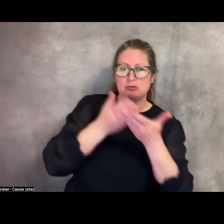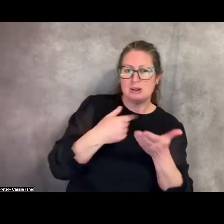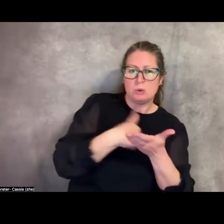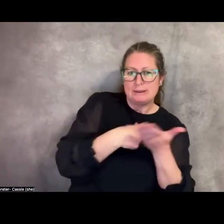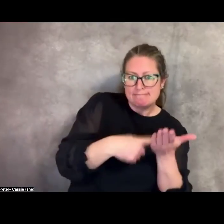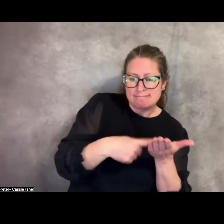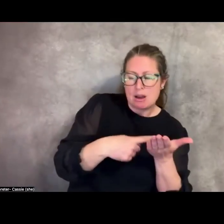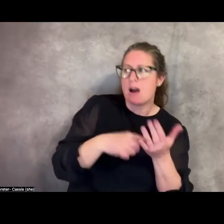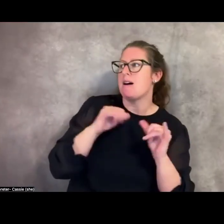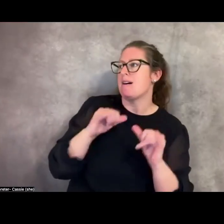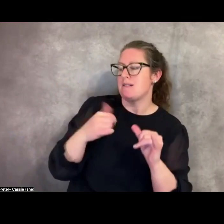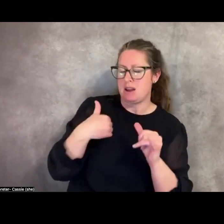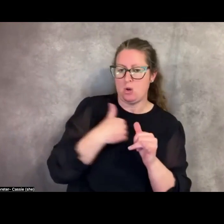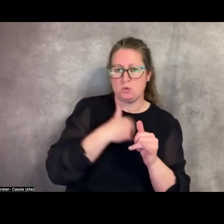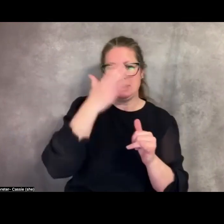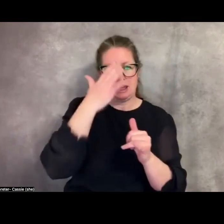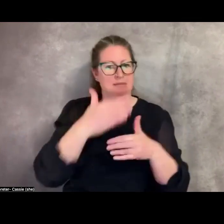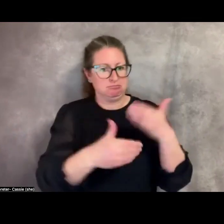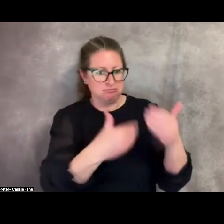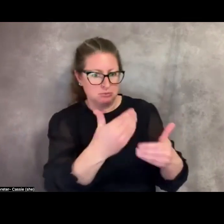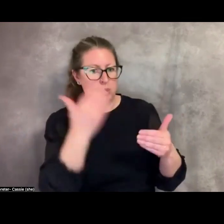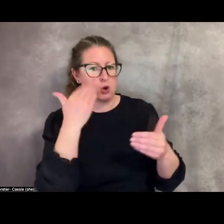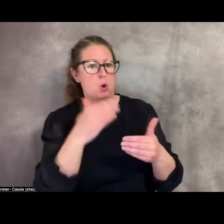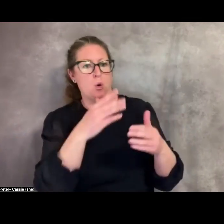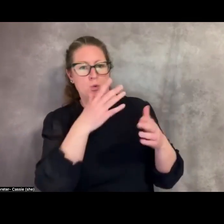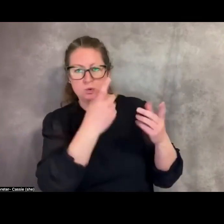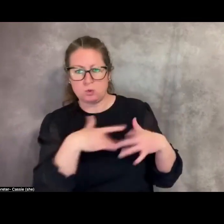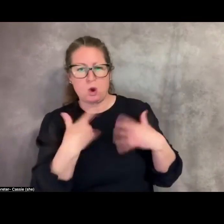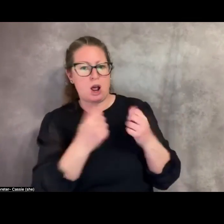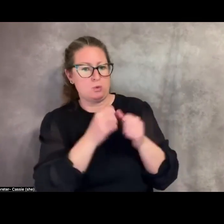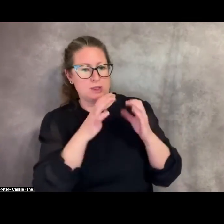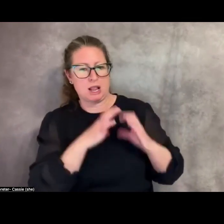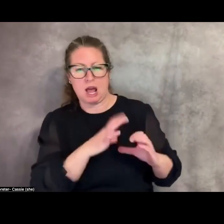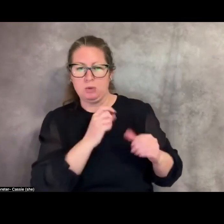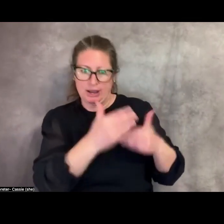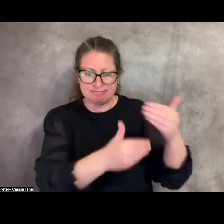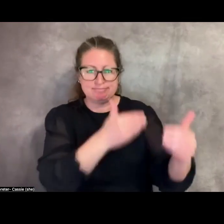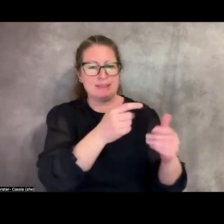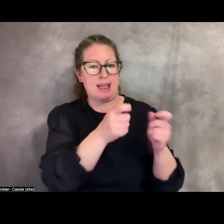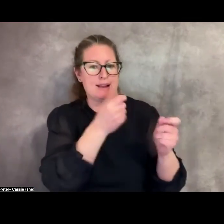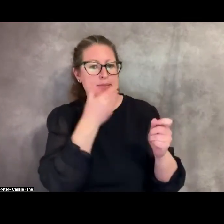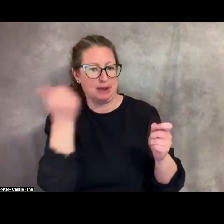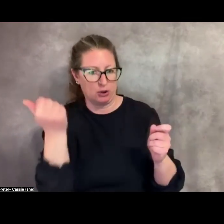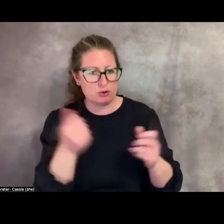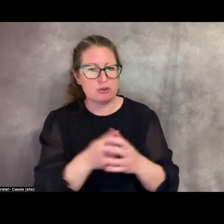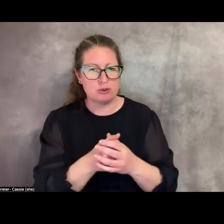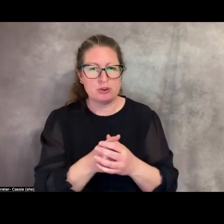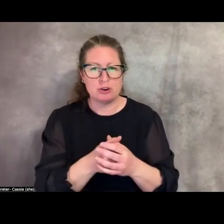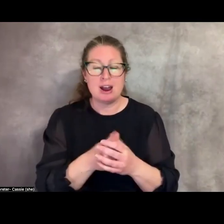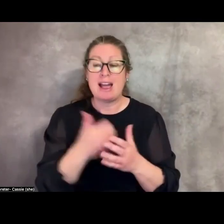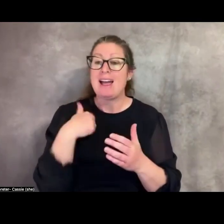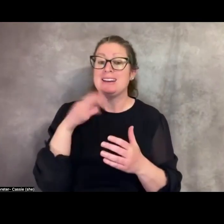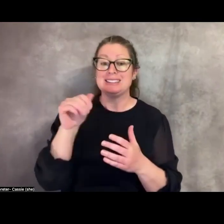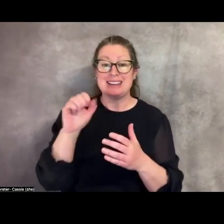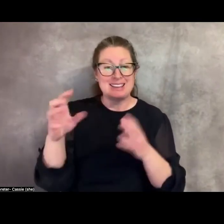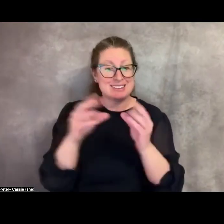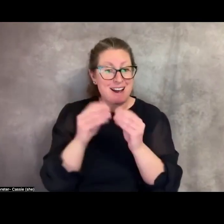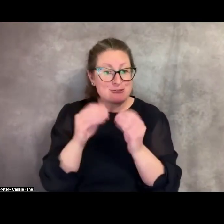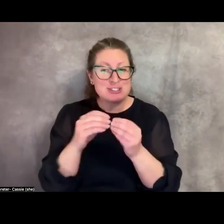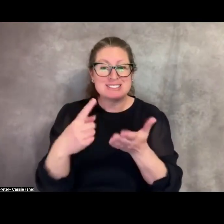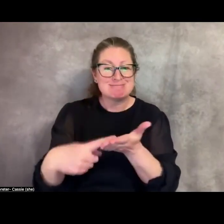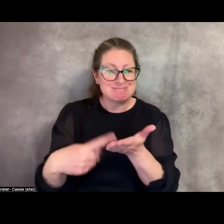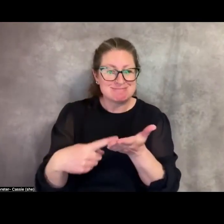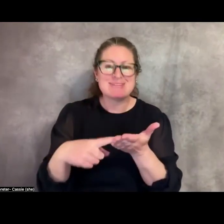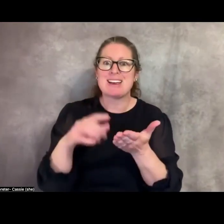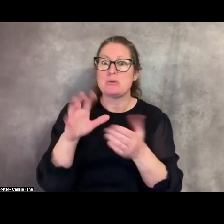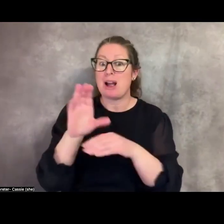know exactly what's going on and how to handle that client. So that was very important. Case conferences as well that we had